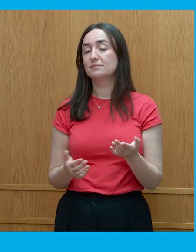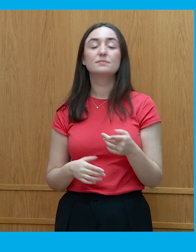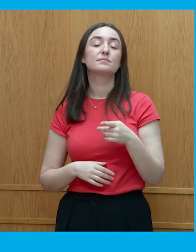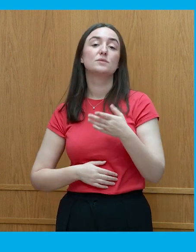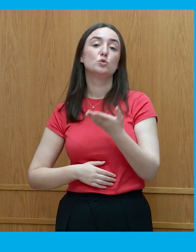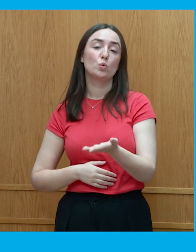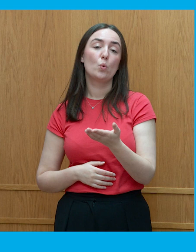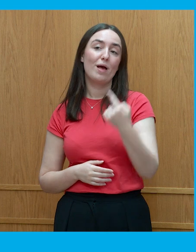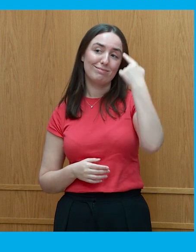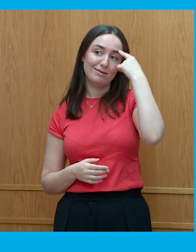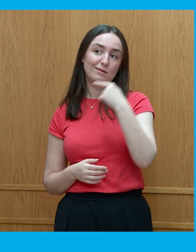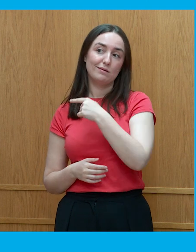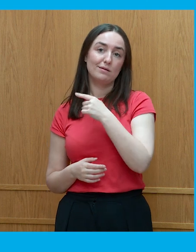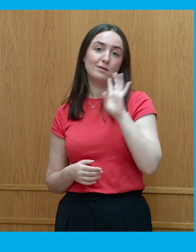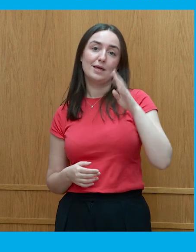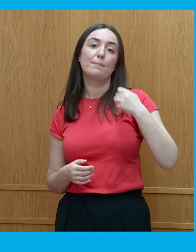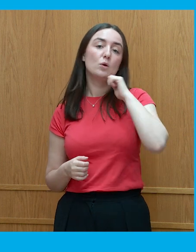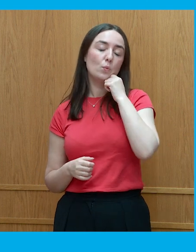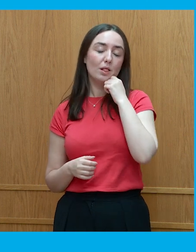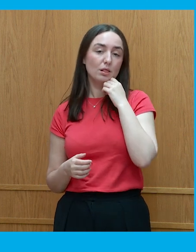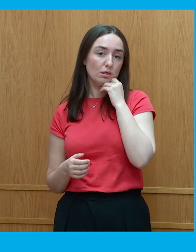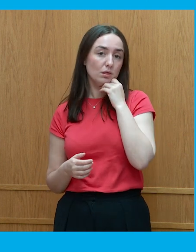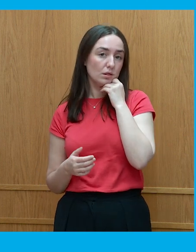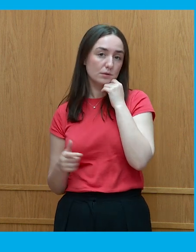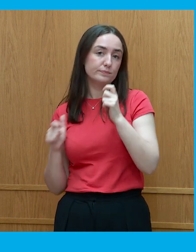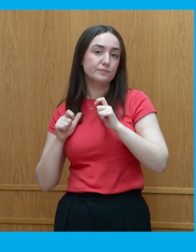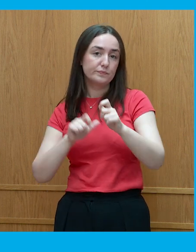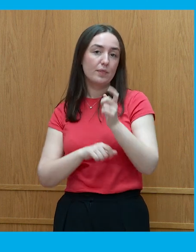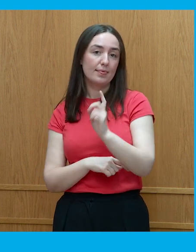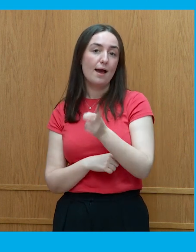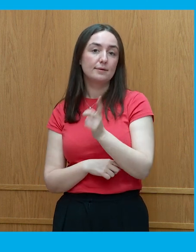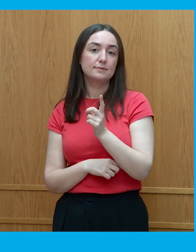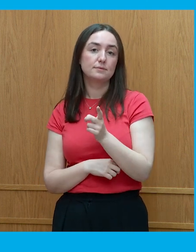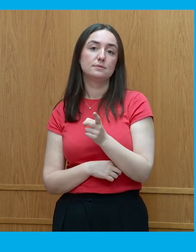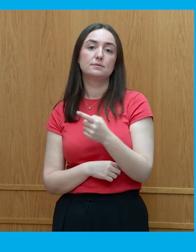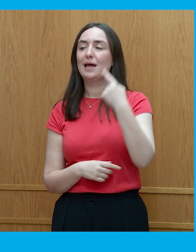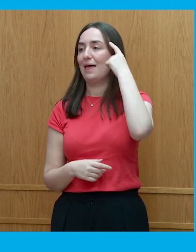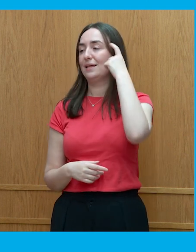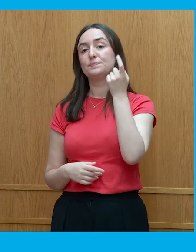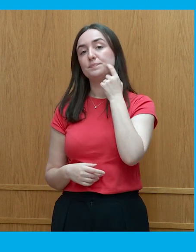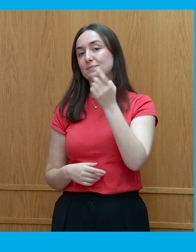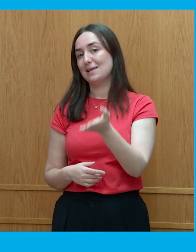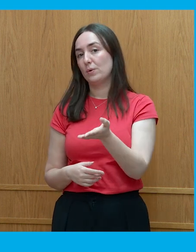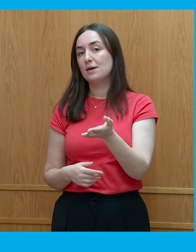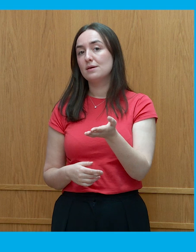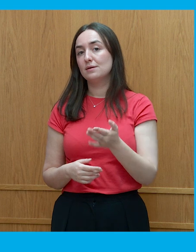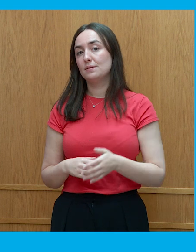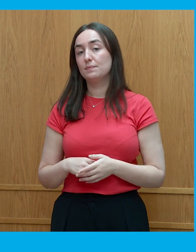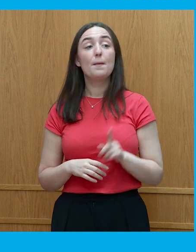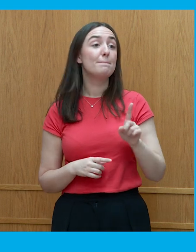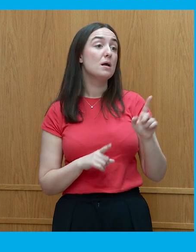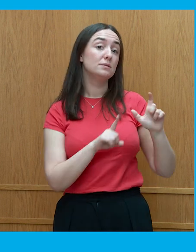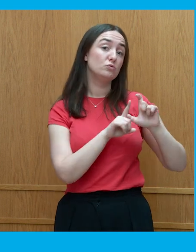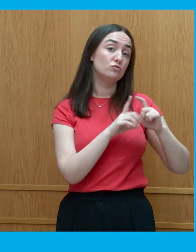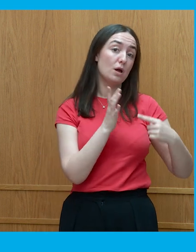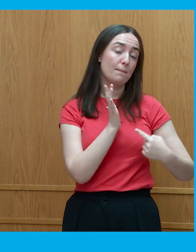be their position on it. I think, it's quite black and white in that respect. Whereas Trump has threatened